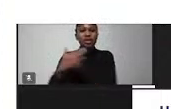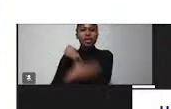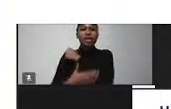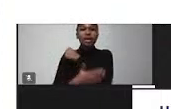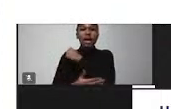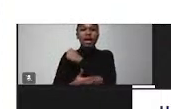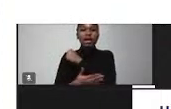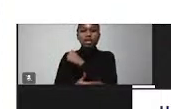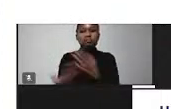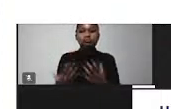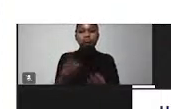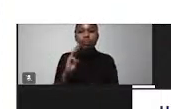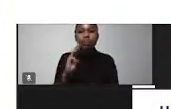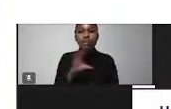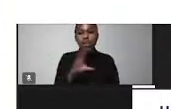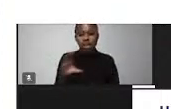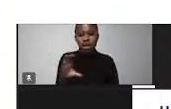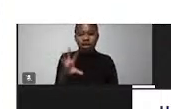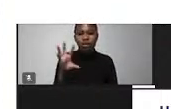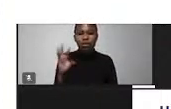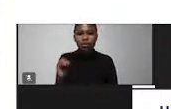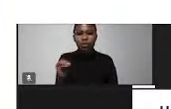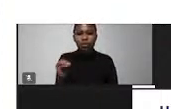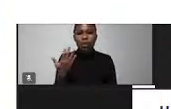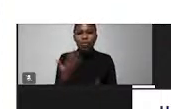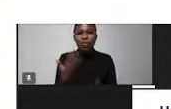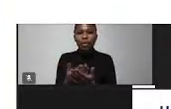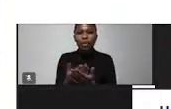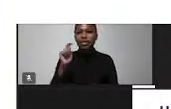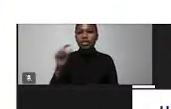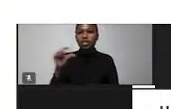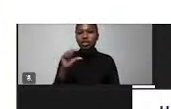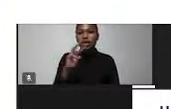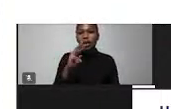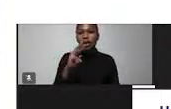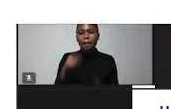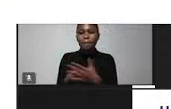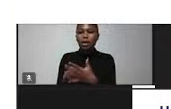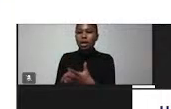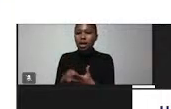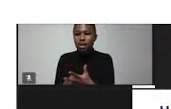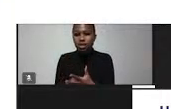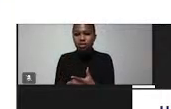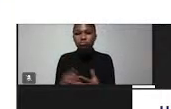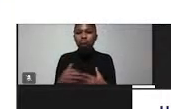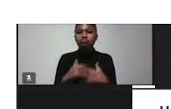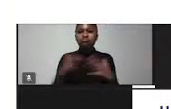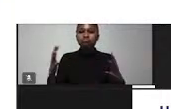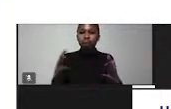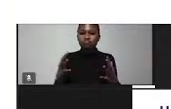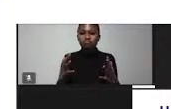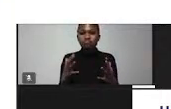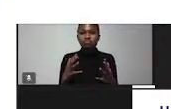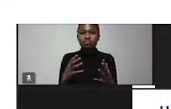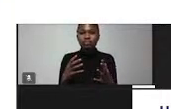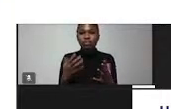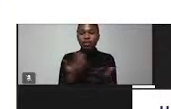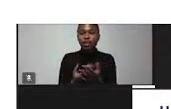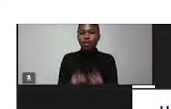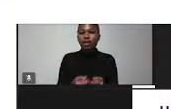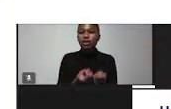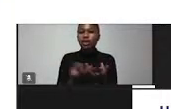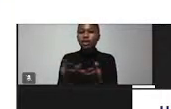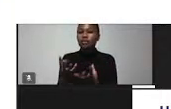Cape. So it's therefore it's a strategic market, both from an export investment and tourism perspective. It provides, the